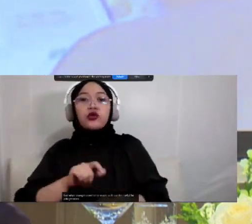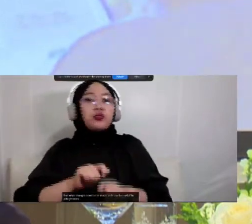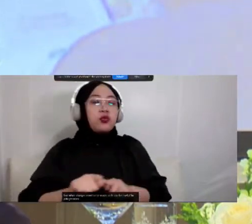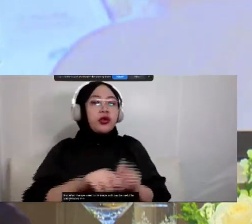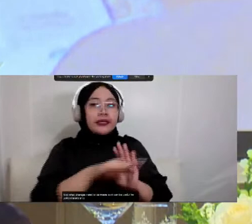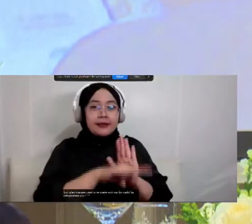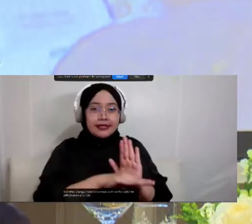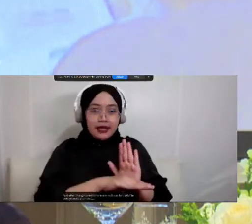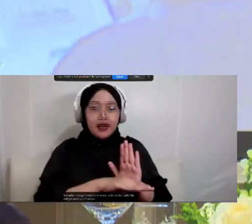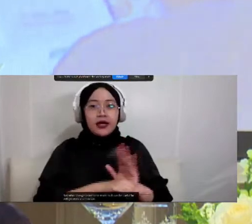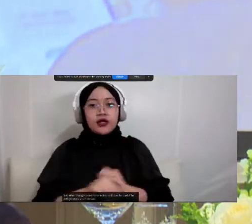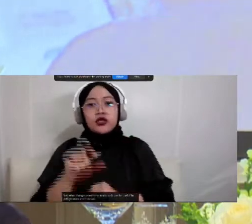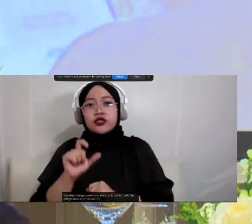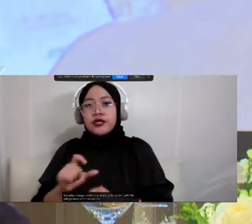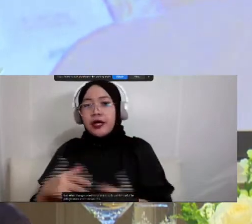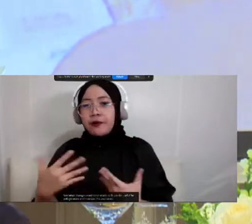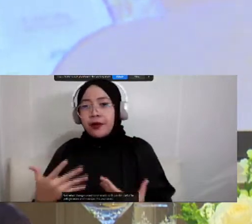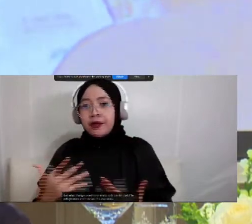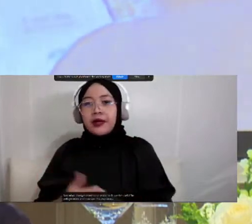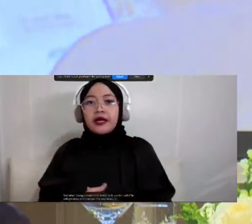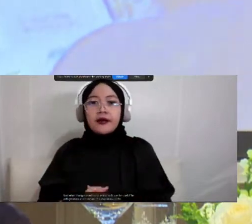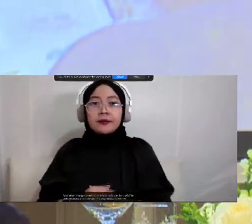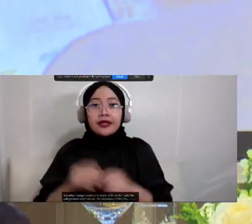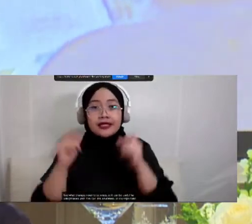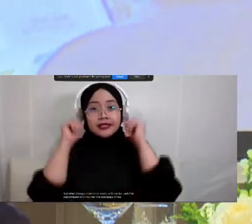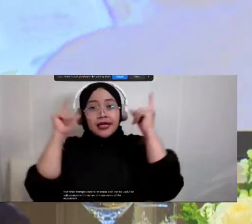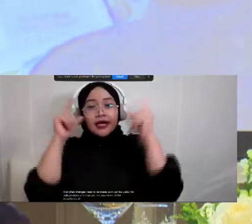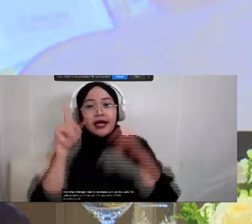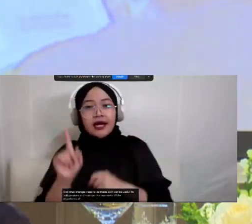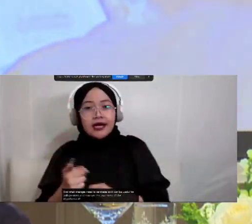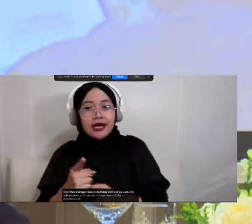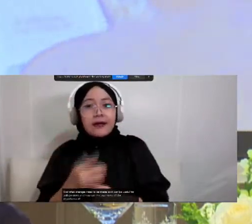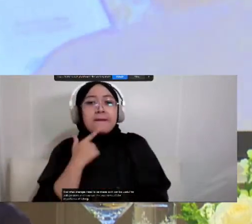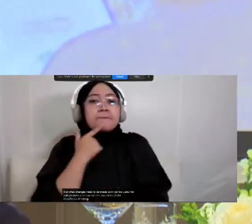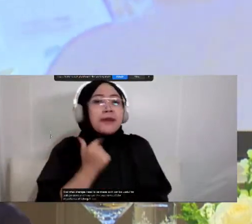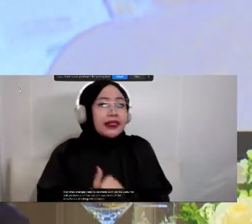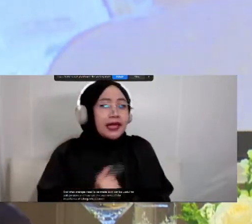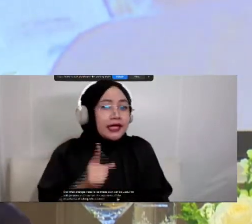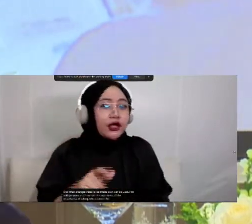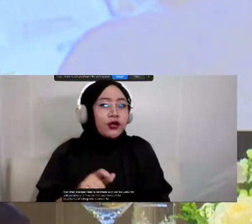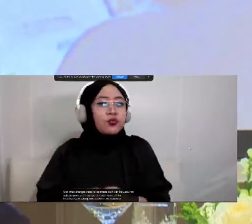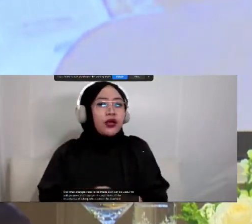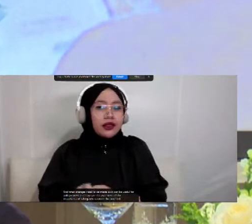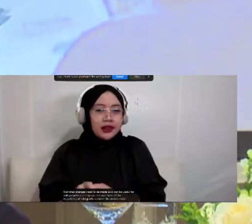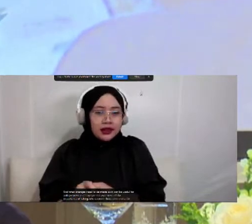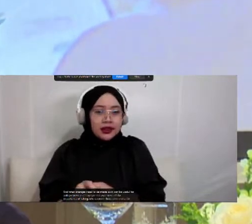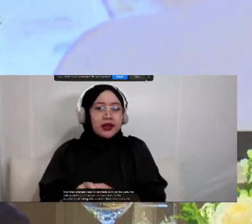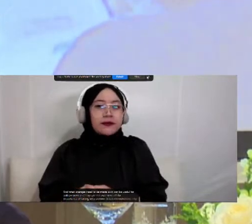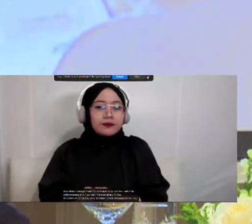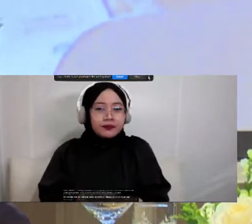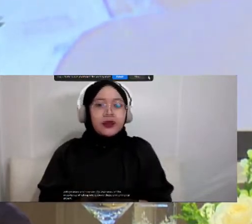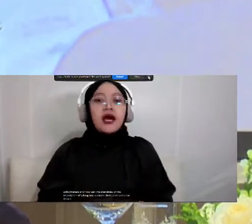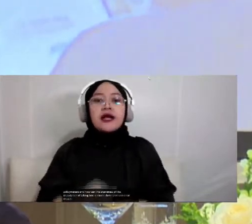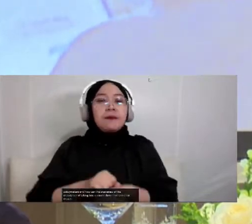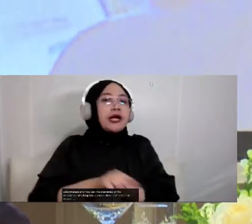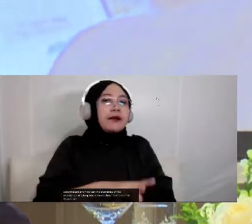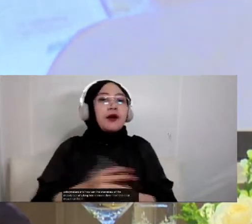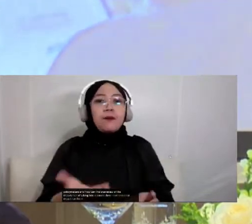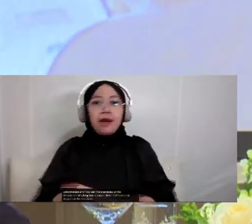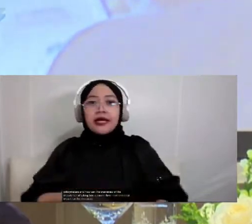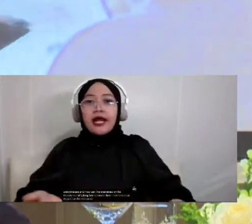how can the awareness of the importance of taking into account this environmental impact can be